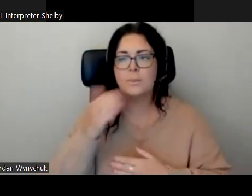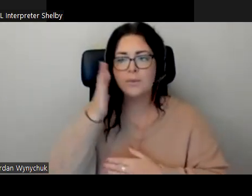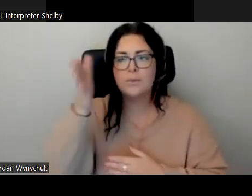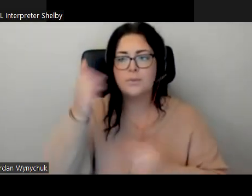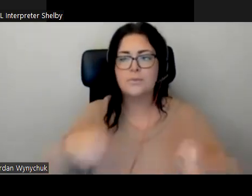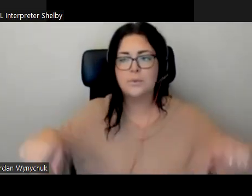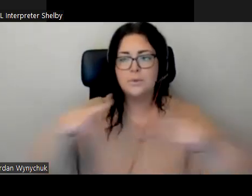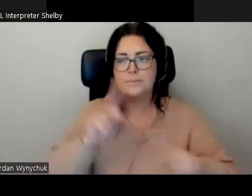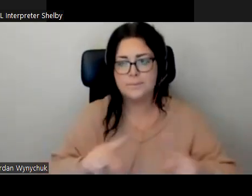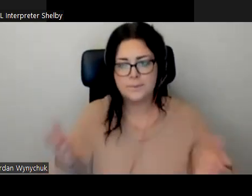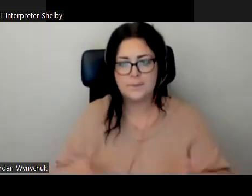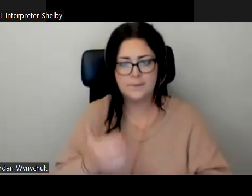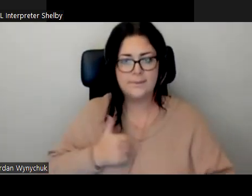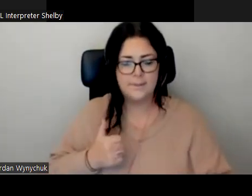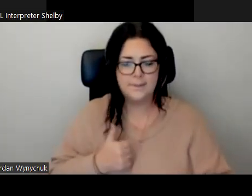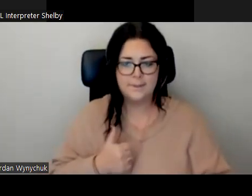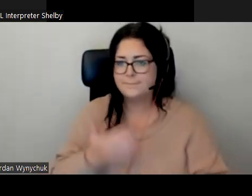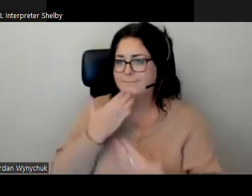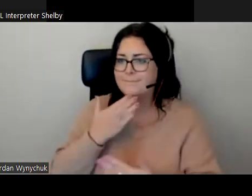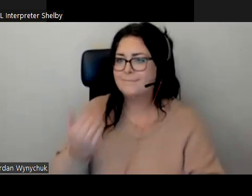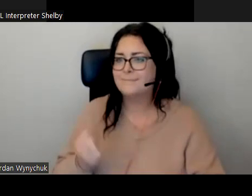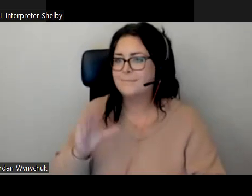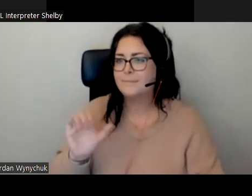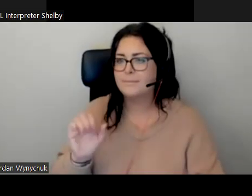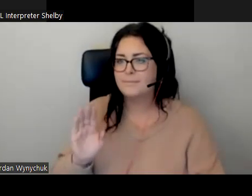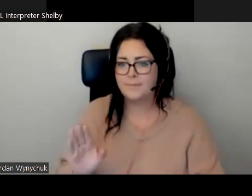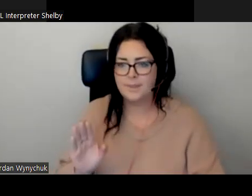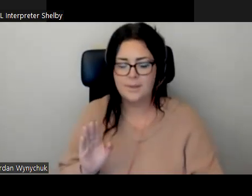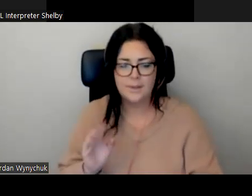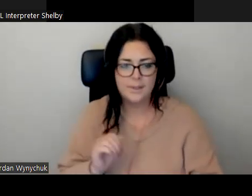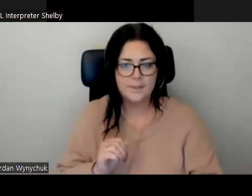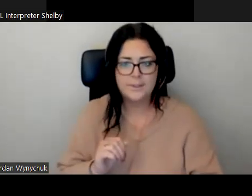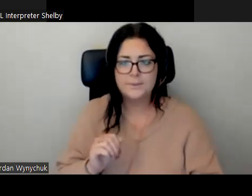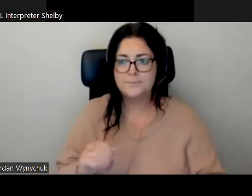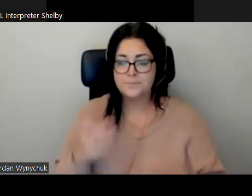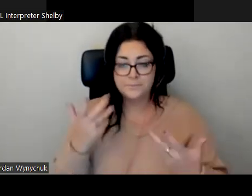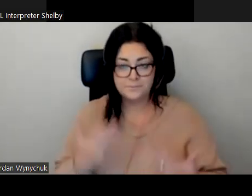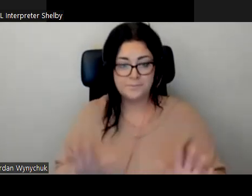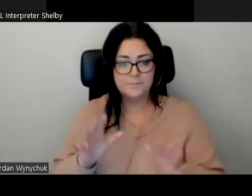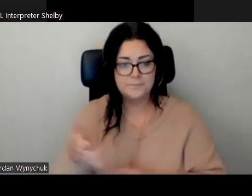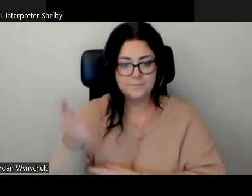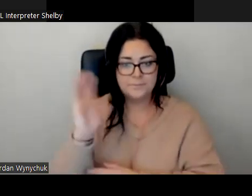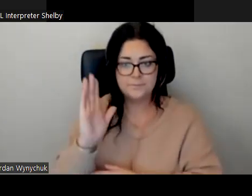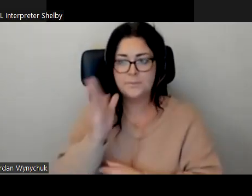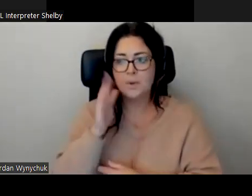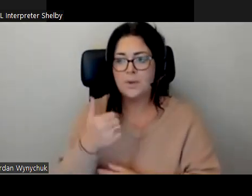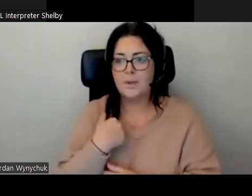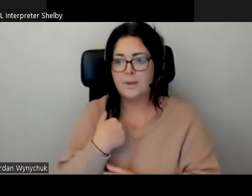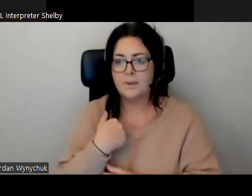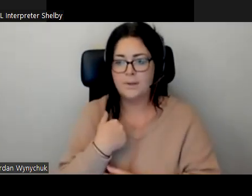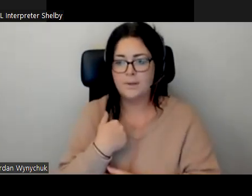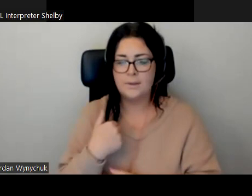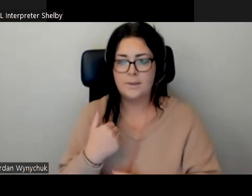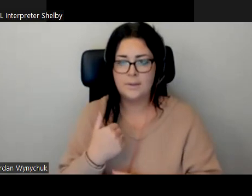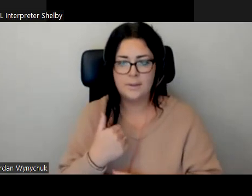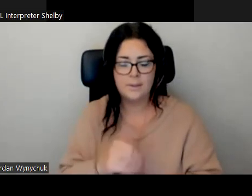all. Thank you so much, Barb. You're welcome. At the end of the presentation, we'll also be opening up the mics so